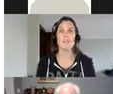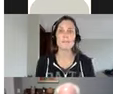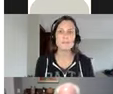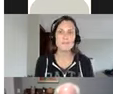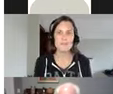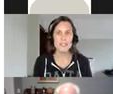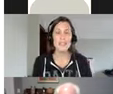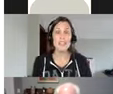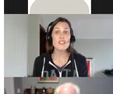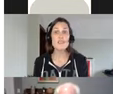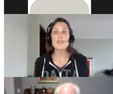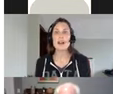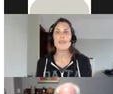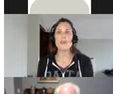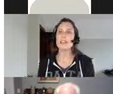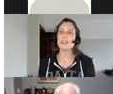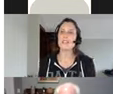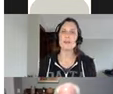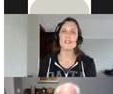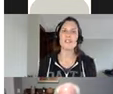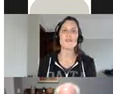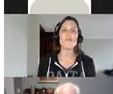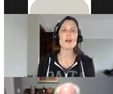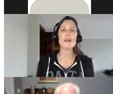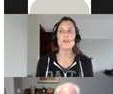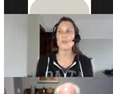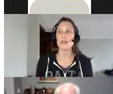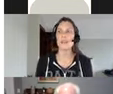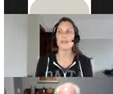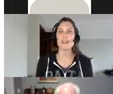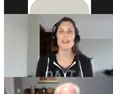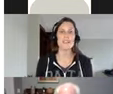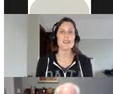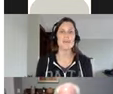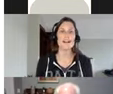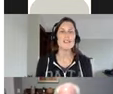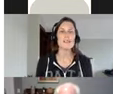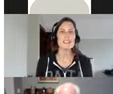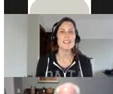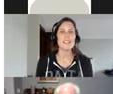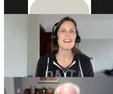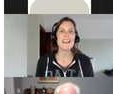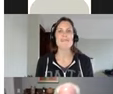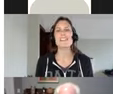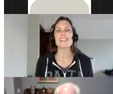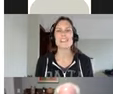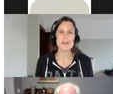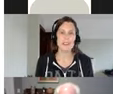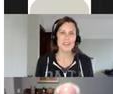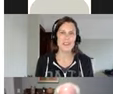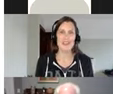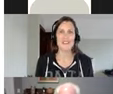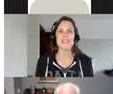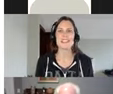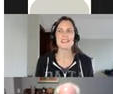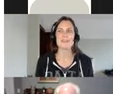the map. And so there's a lot that we can assume and just start running with reading a visualization and matching it up with